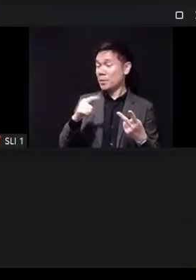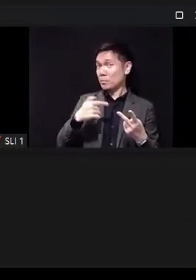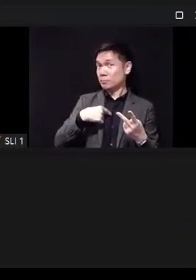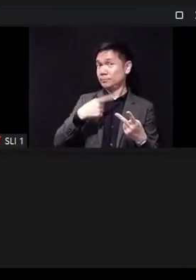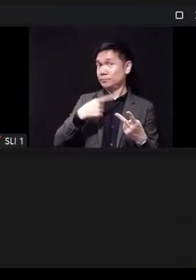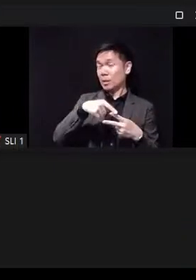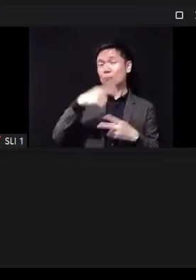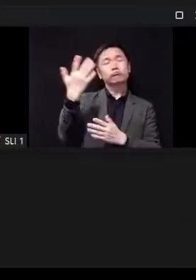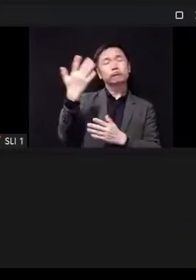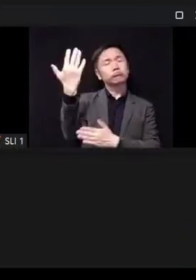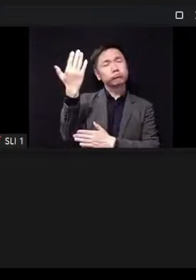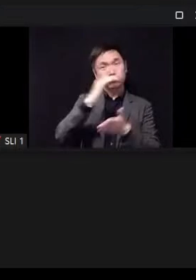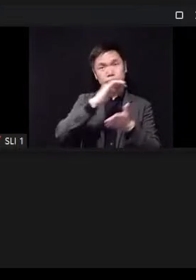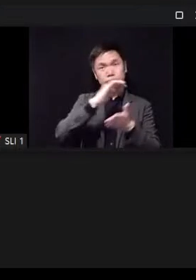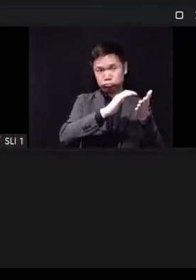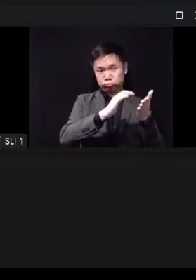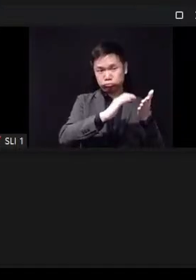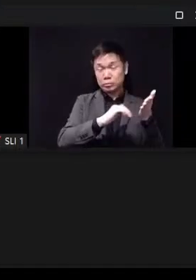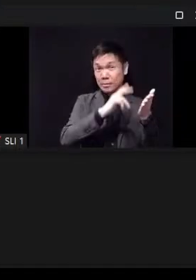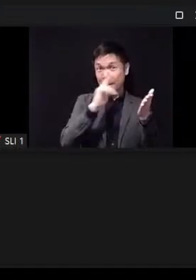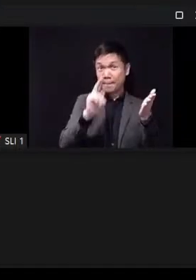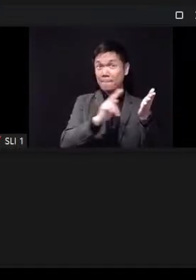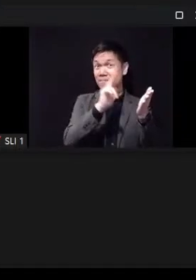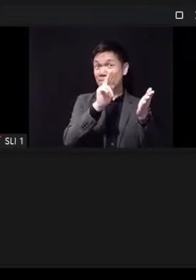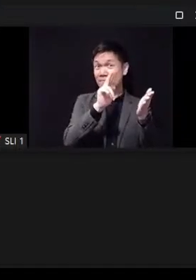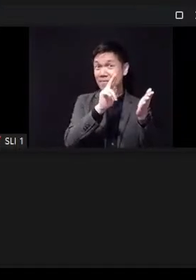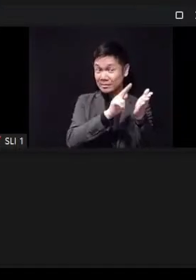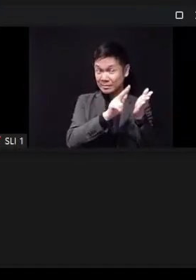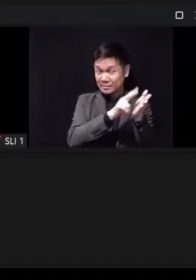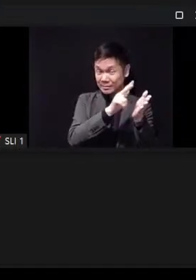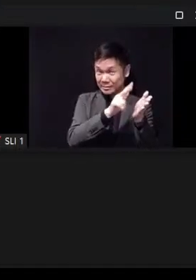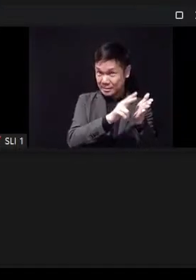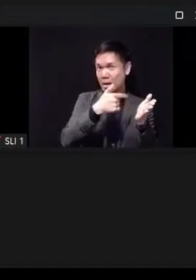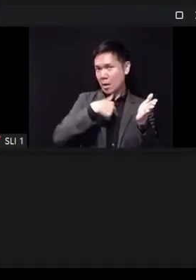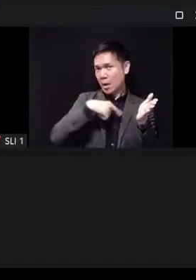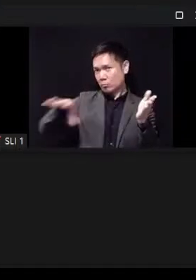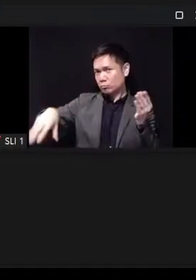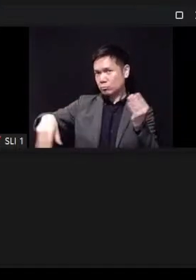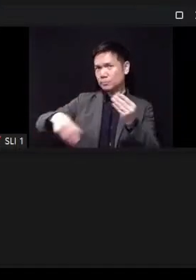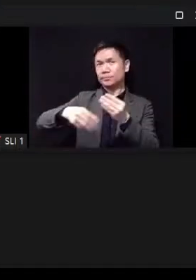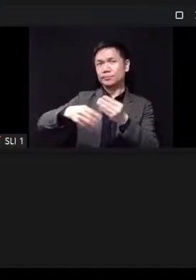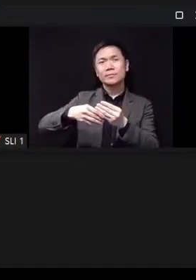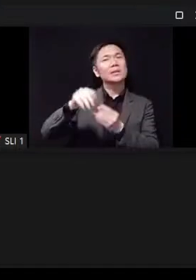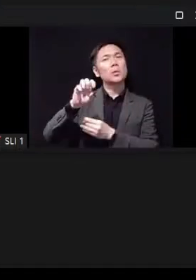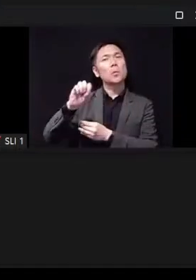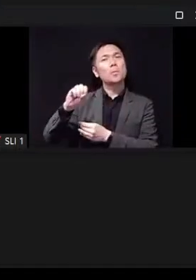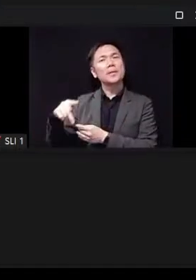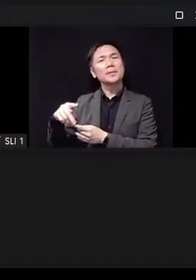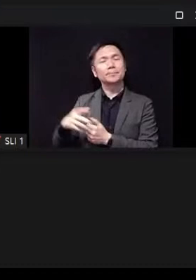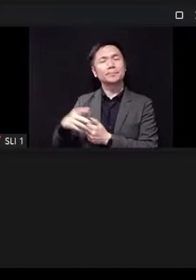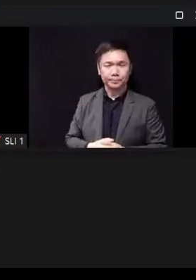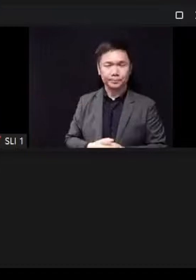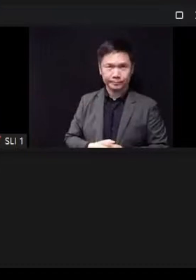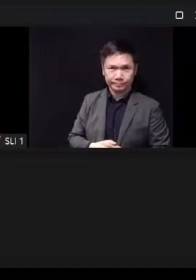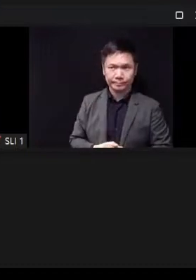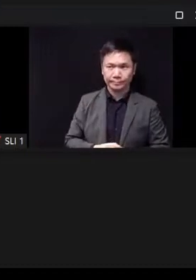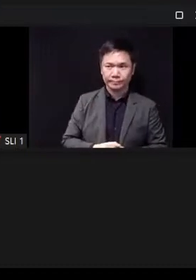after when the document is going to be adopted. Thank you very much. Yes, we